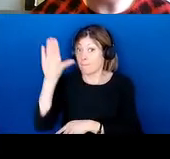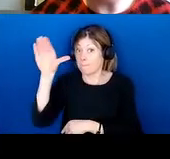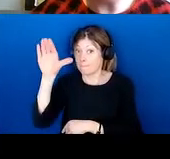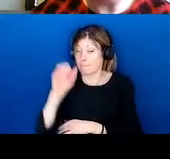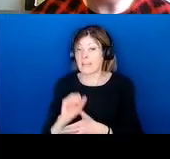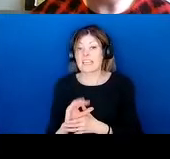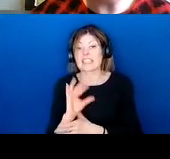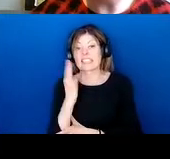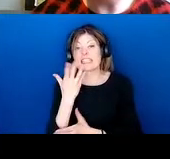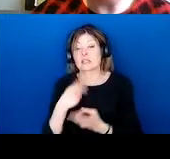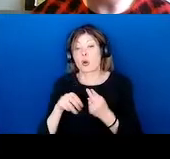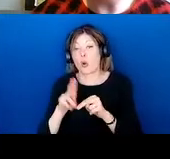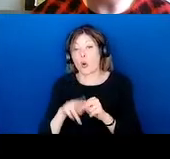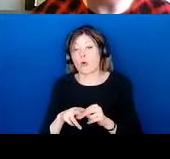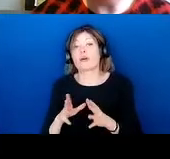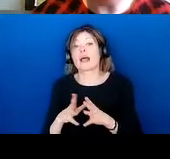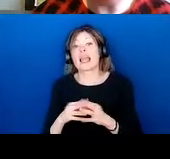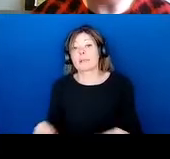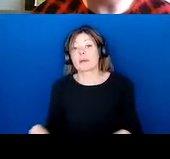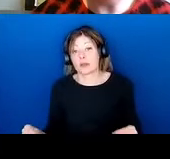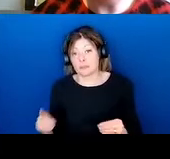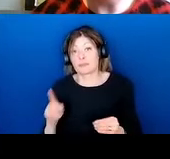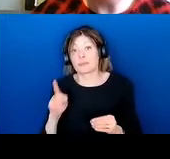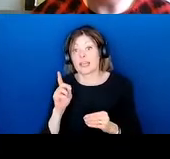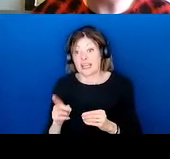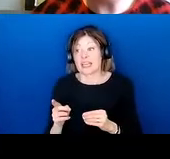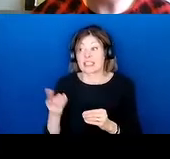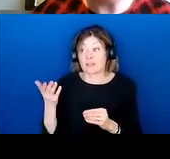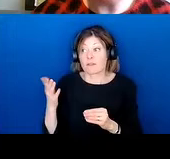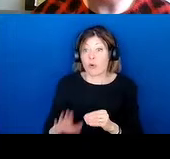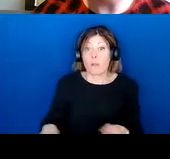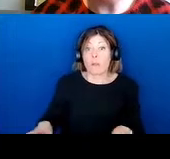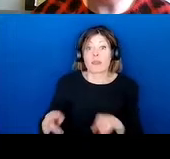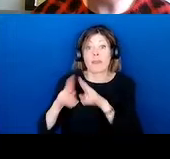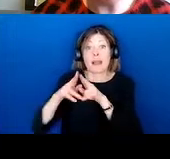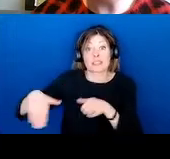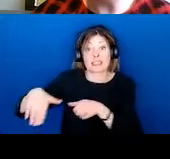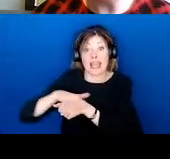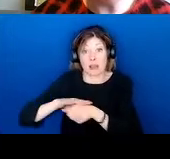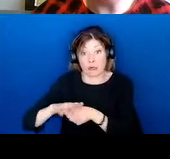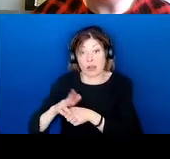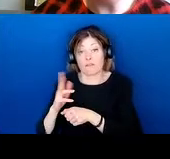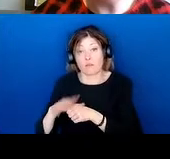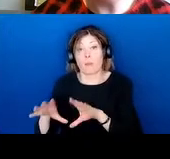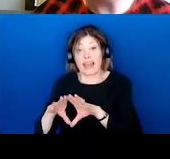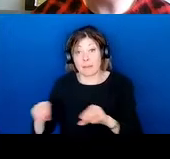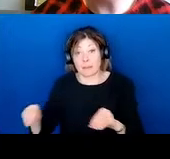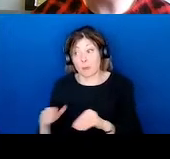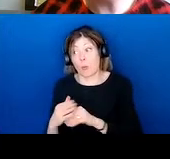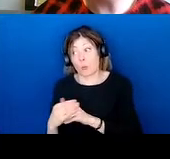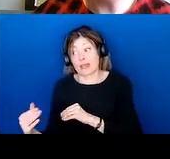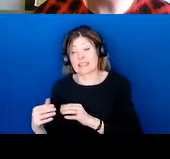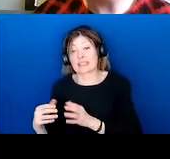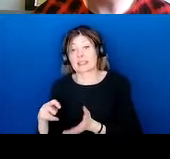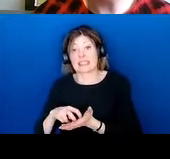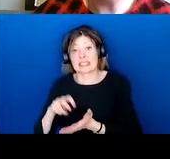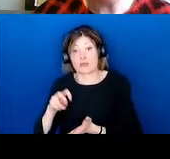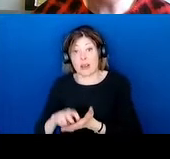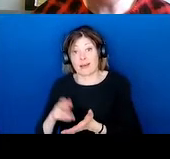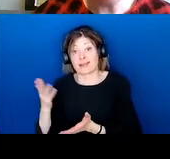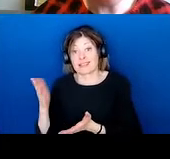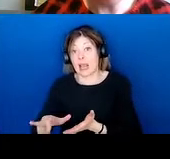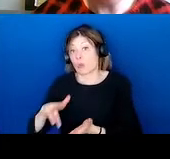to the mountains of the Mediterranean region in Lebanon, western Syria, and south-central Turkey.